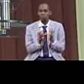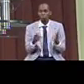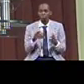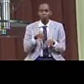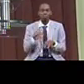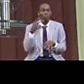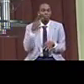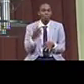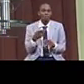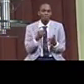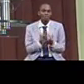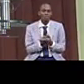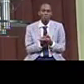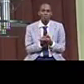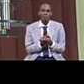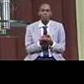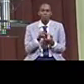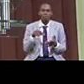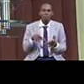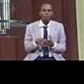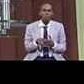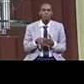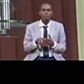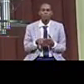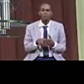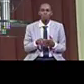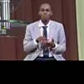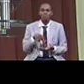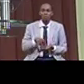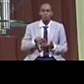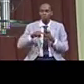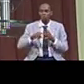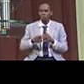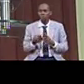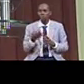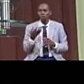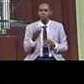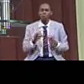beginning of miracles did